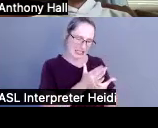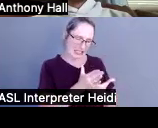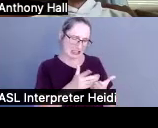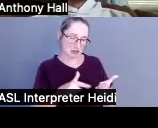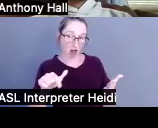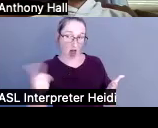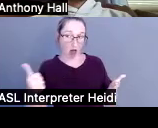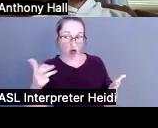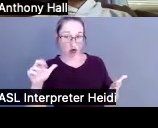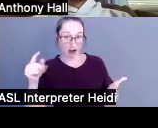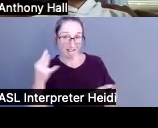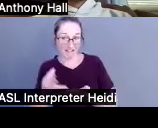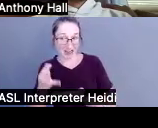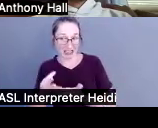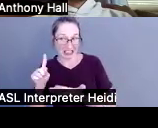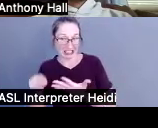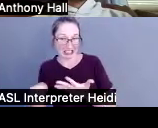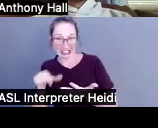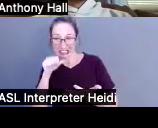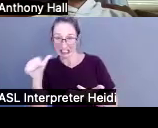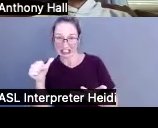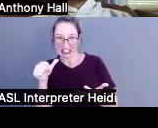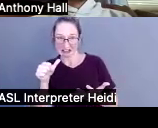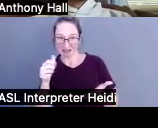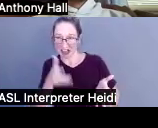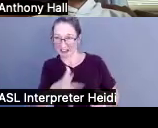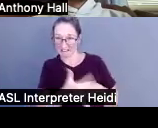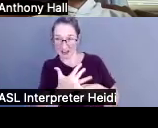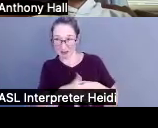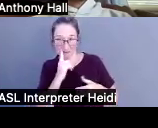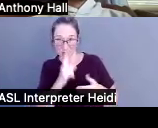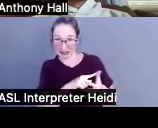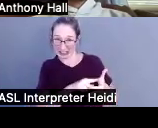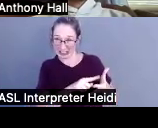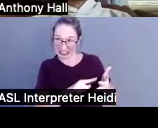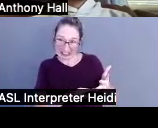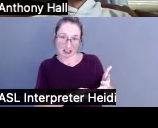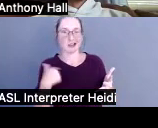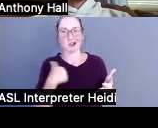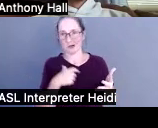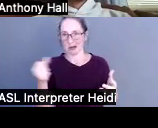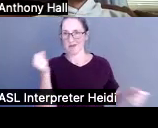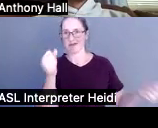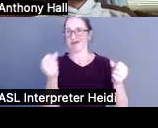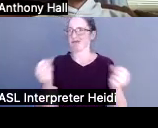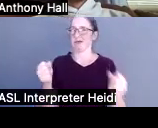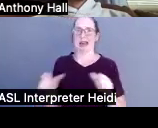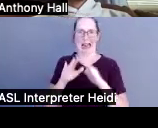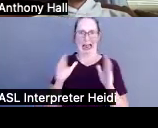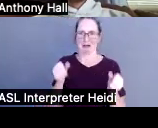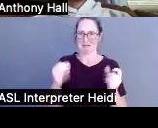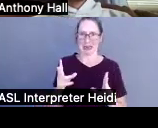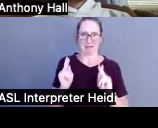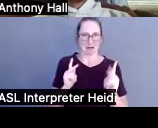grant funding didn't really leave room for. We housed a lot of people last year. I think we